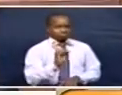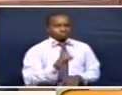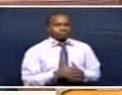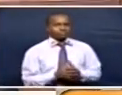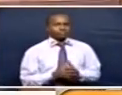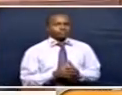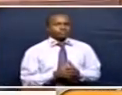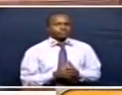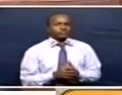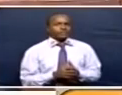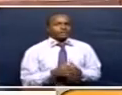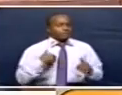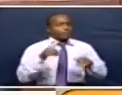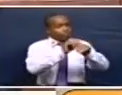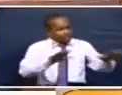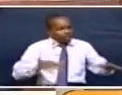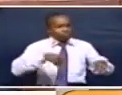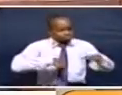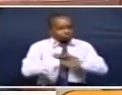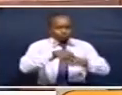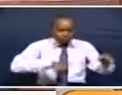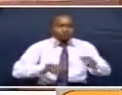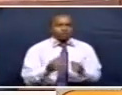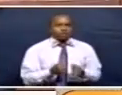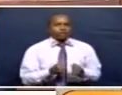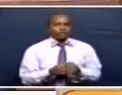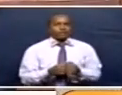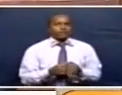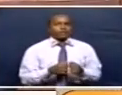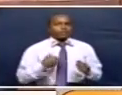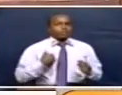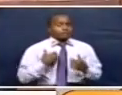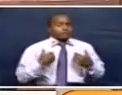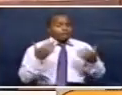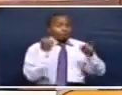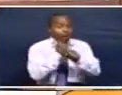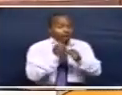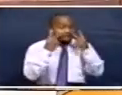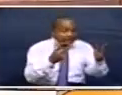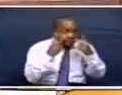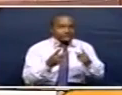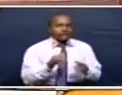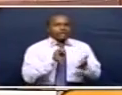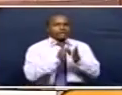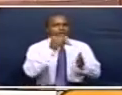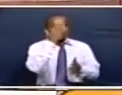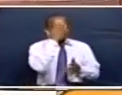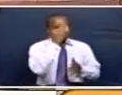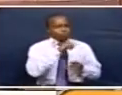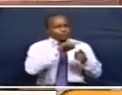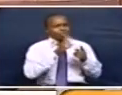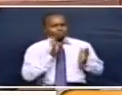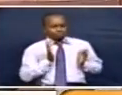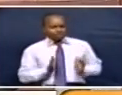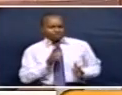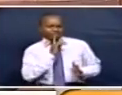at a desk in Nairobi trying to cook things up. I'm talking, and because I'm a hands-on person, that's when the person says it's easier to see the president, not me.